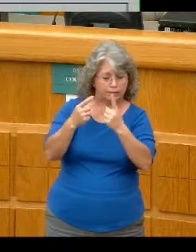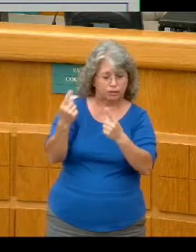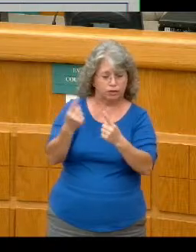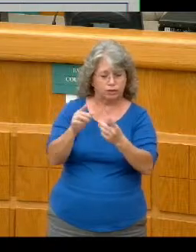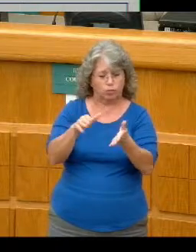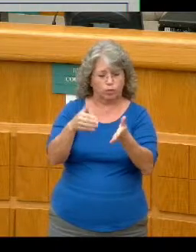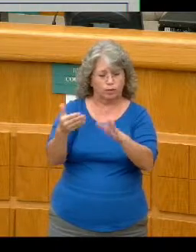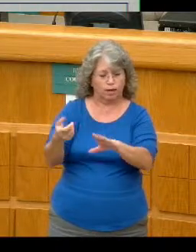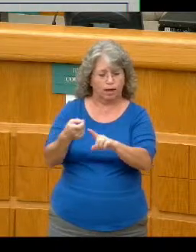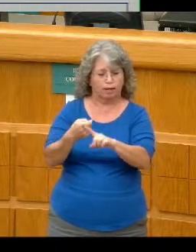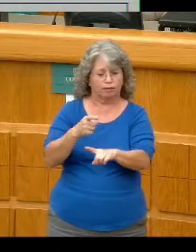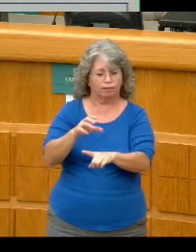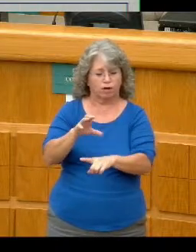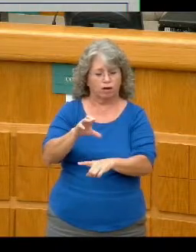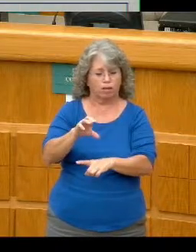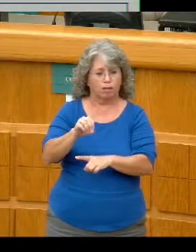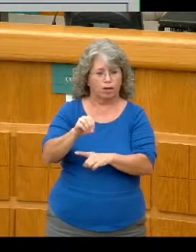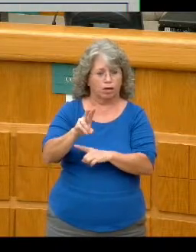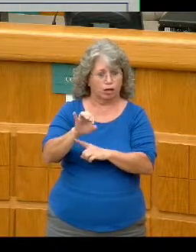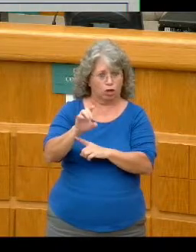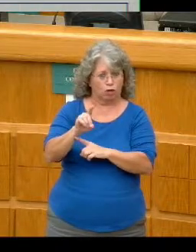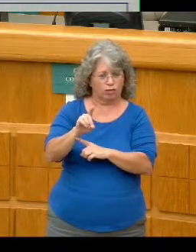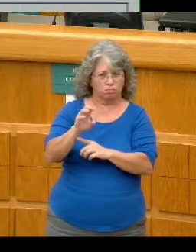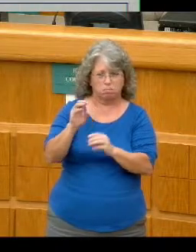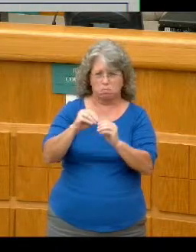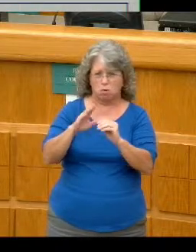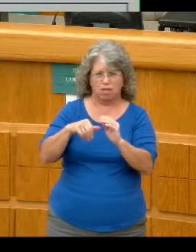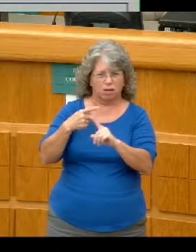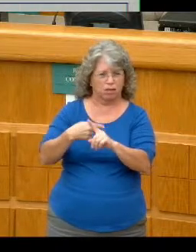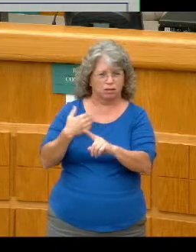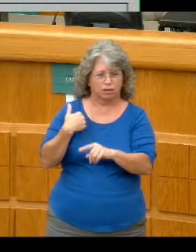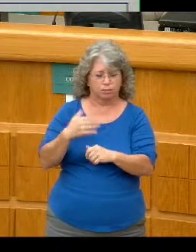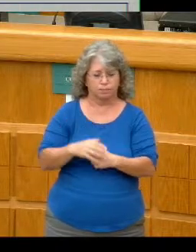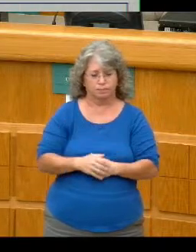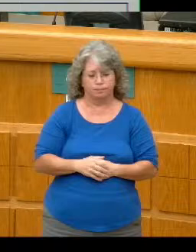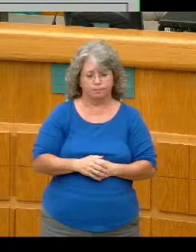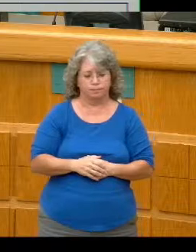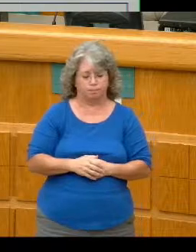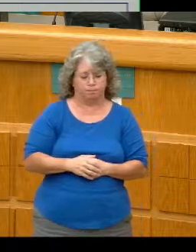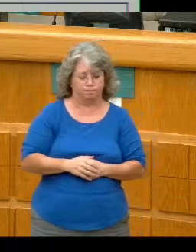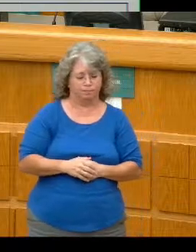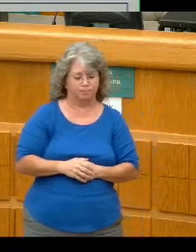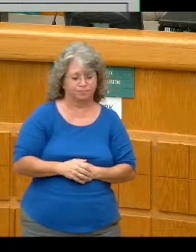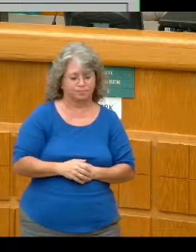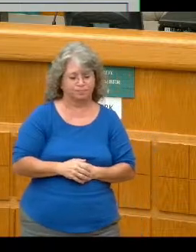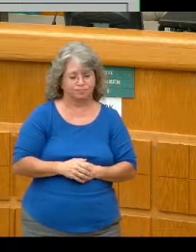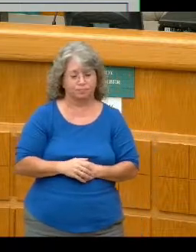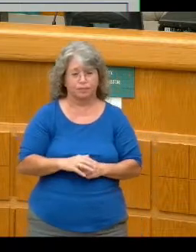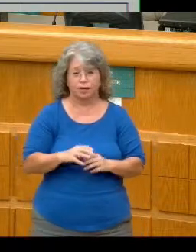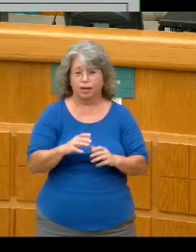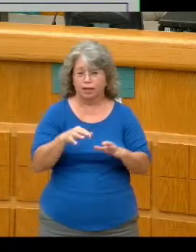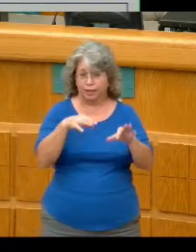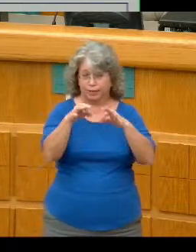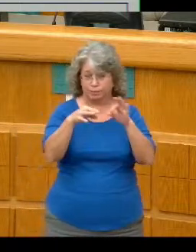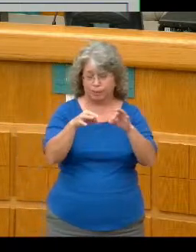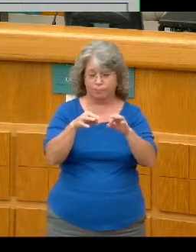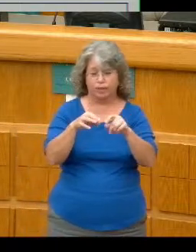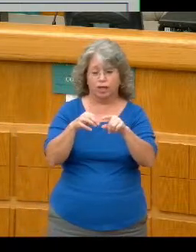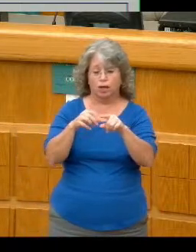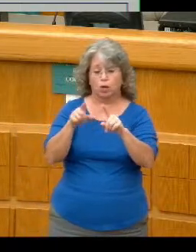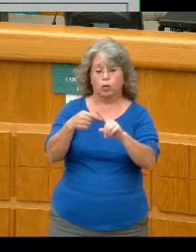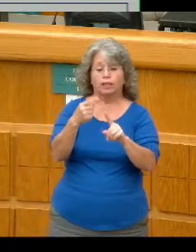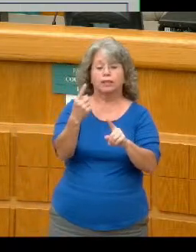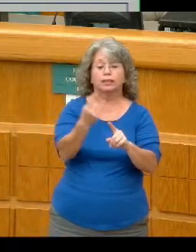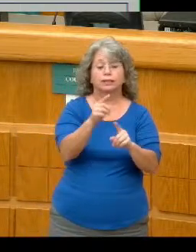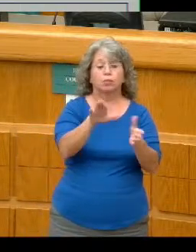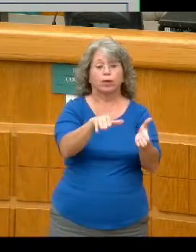point. We've transitioned over to just showing that method of counting the fatalities. The way it works is when people die, there's a death